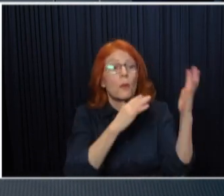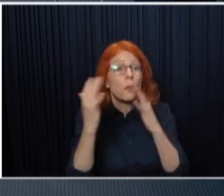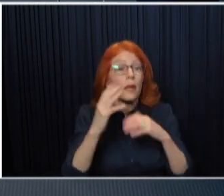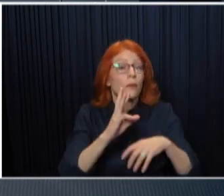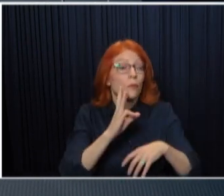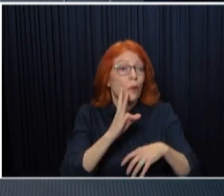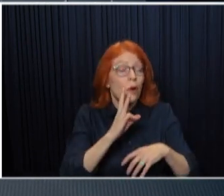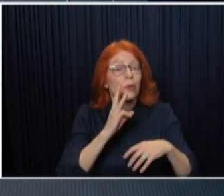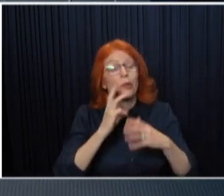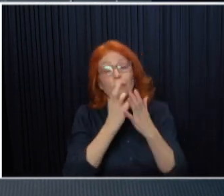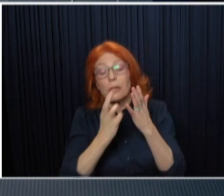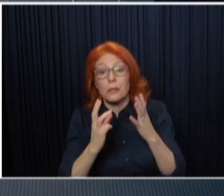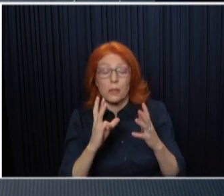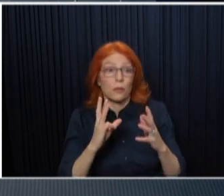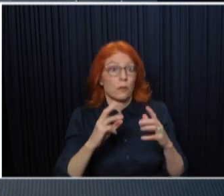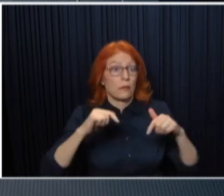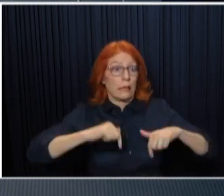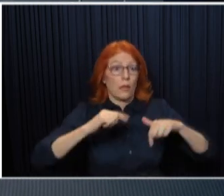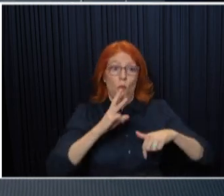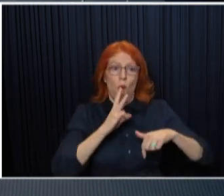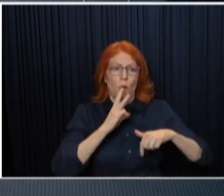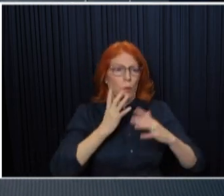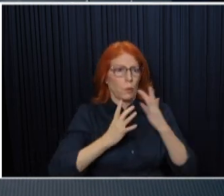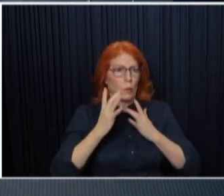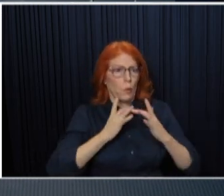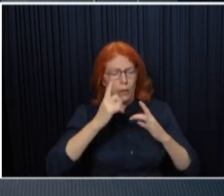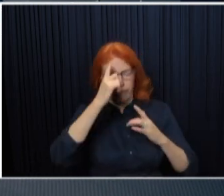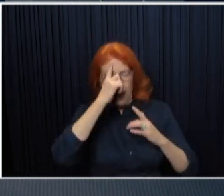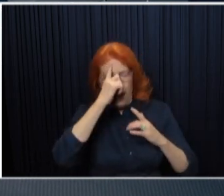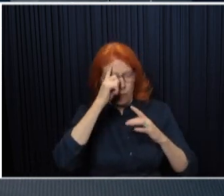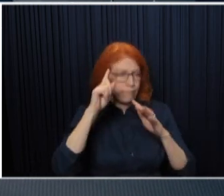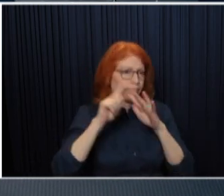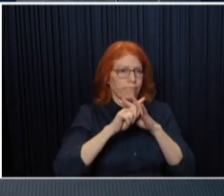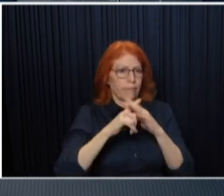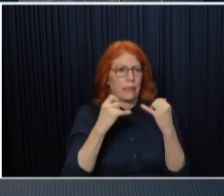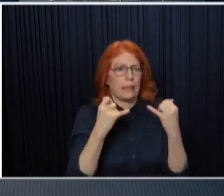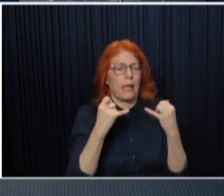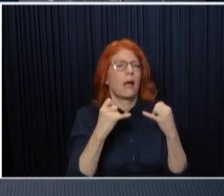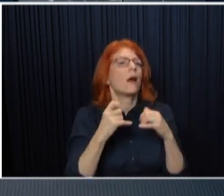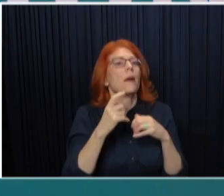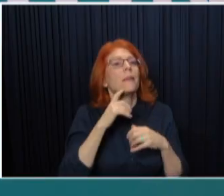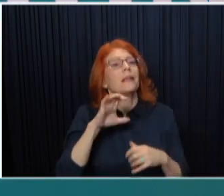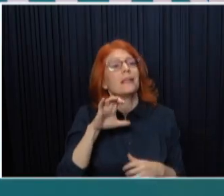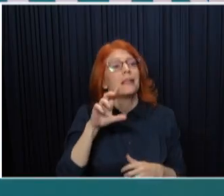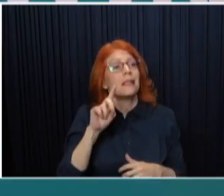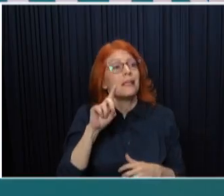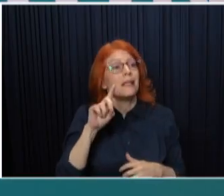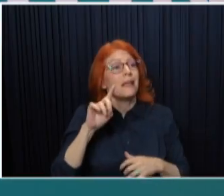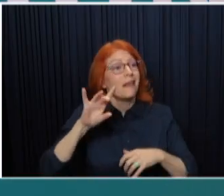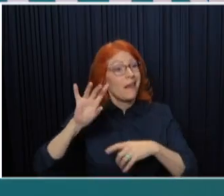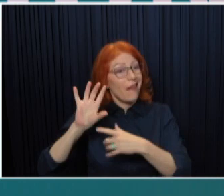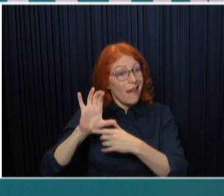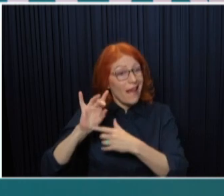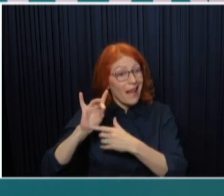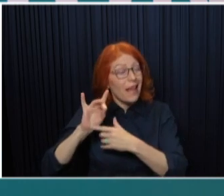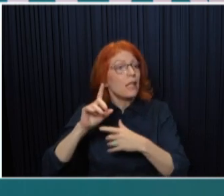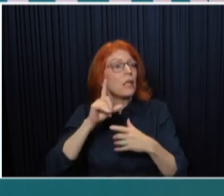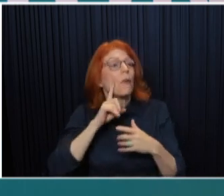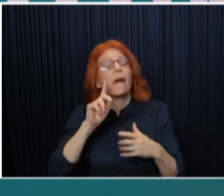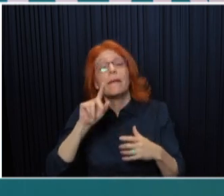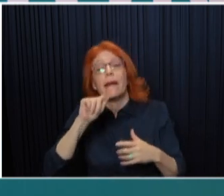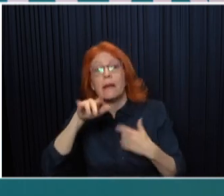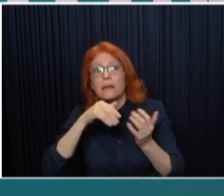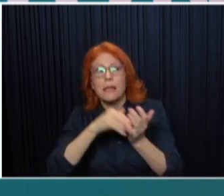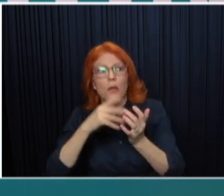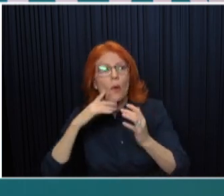a resource here in Arizona that is certainly top of mind, particularly in CD8, where you have data centers wanting to move